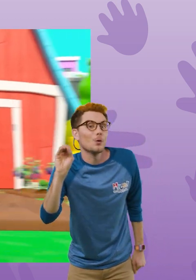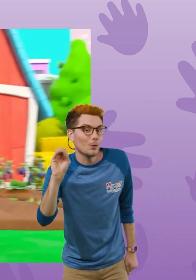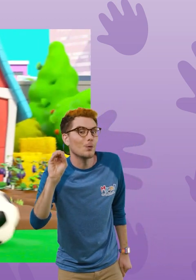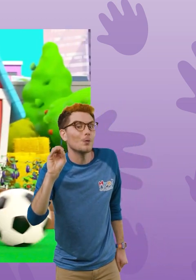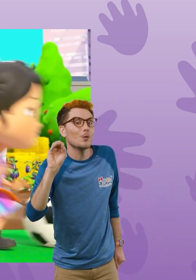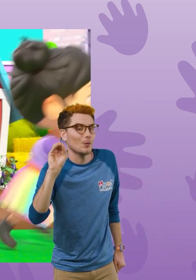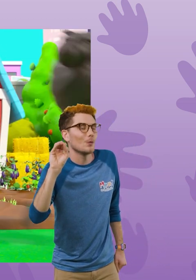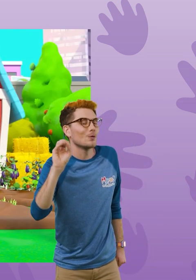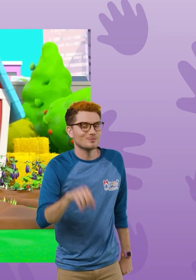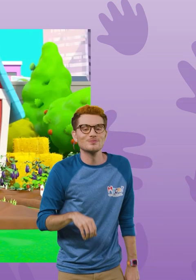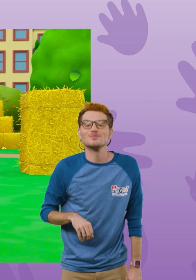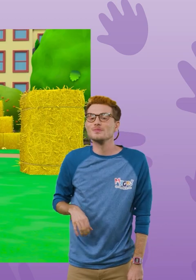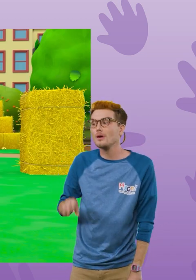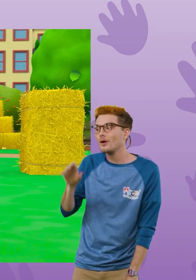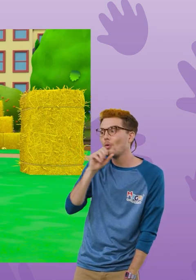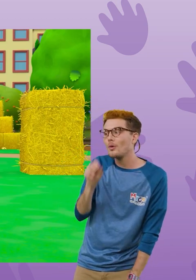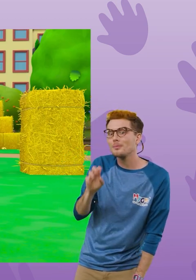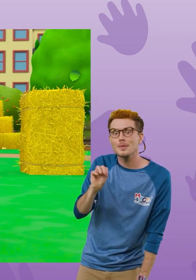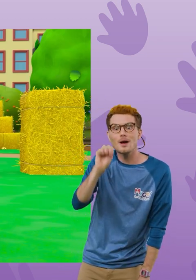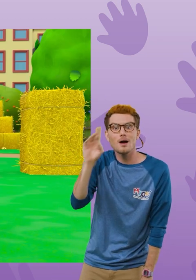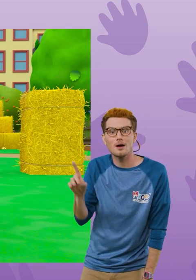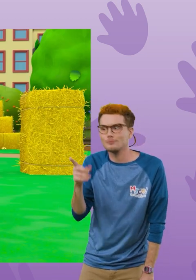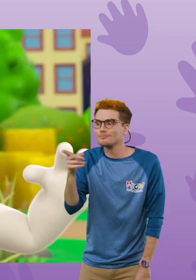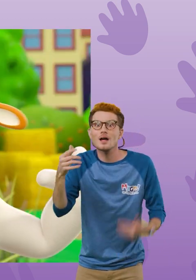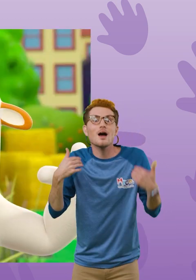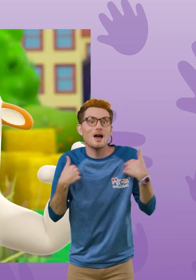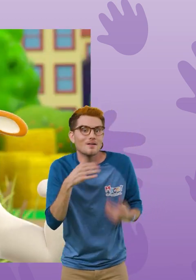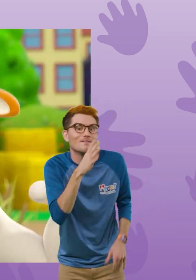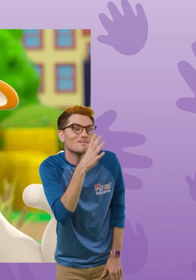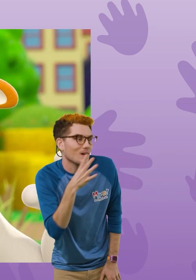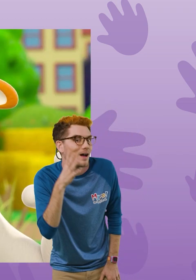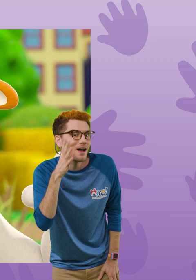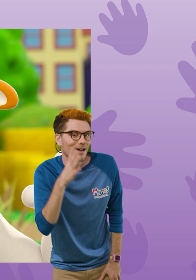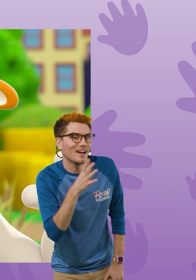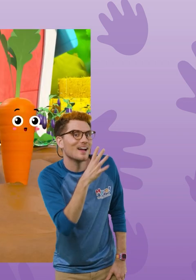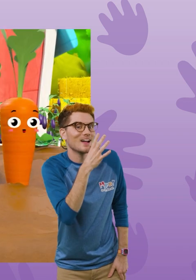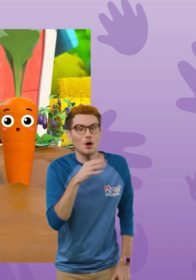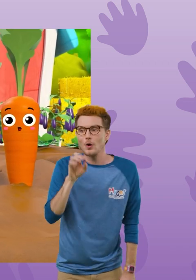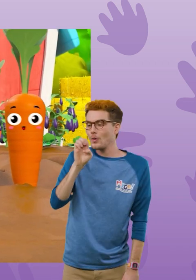E-I-E-I-O. Old Macdonald had a farm,